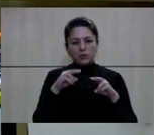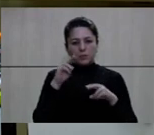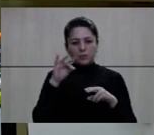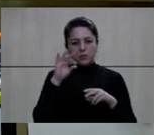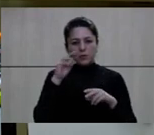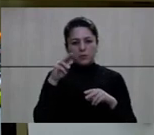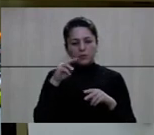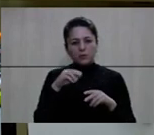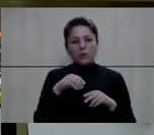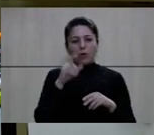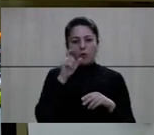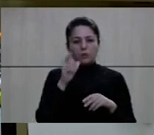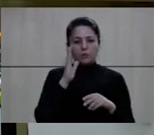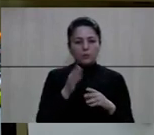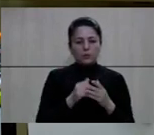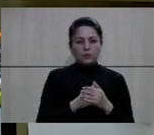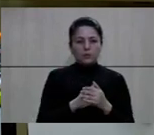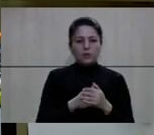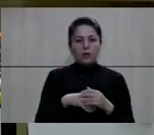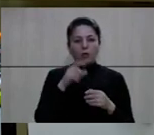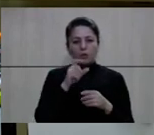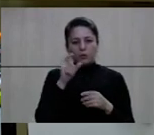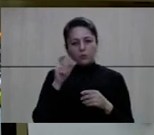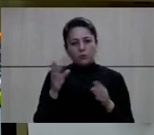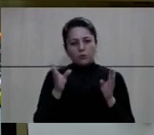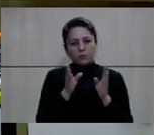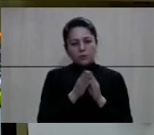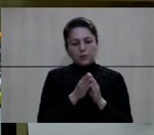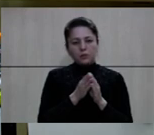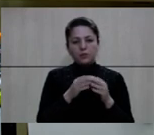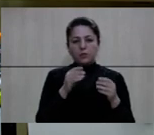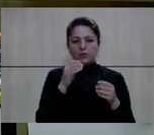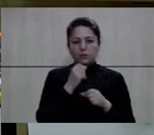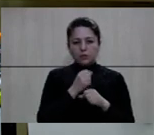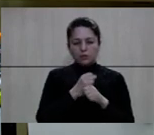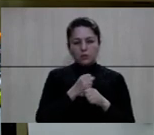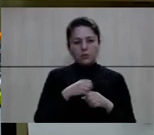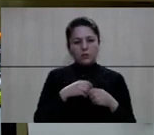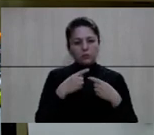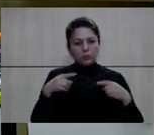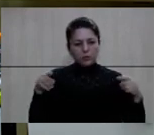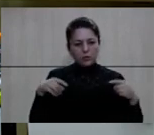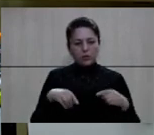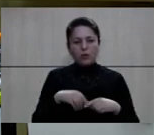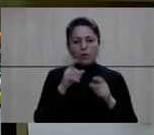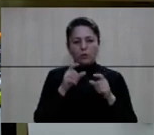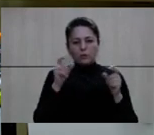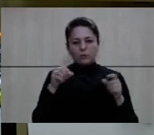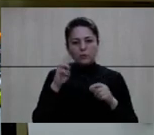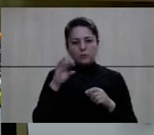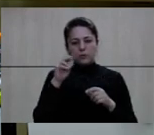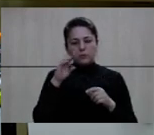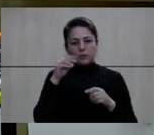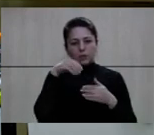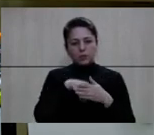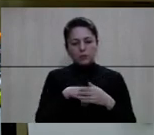predmeti odam hisoblanadi. Demak, odam bilan birgalikda ishlaydigan kasb turlari bular odam tipiga kirar ekan.